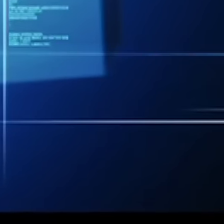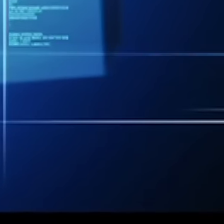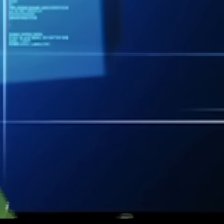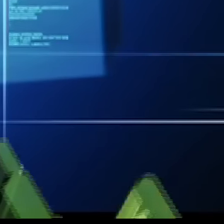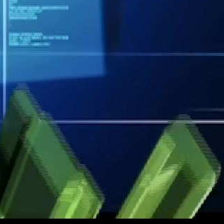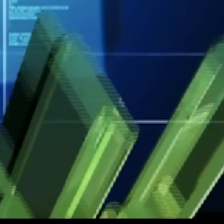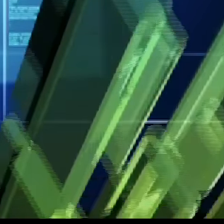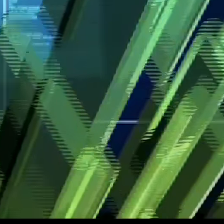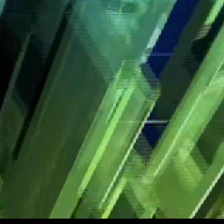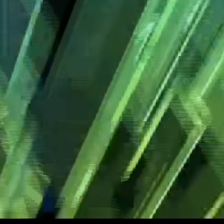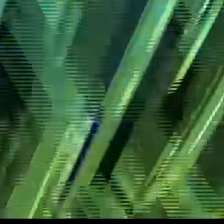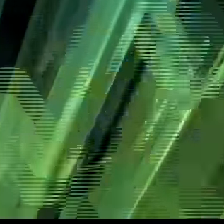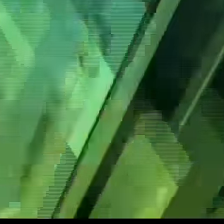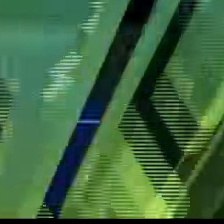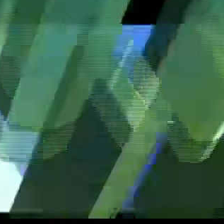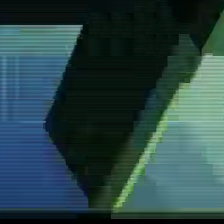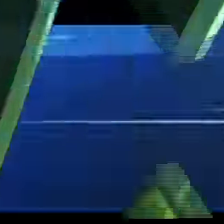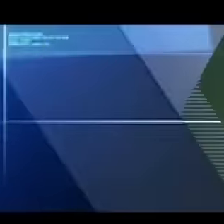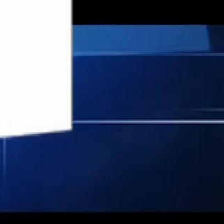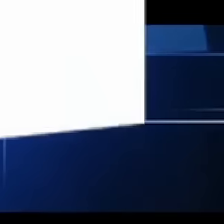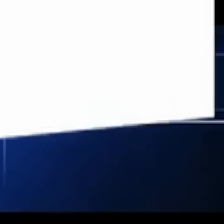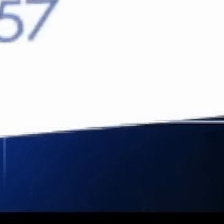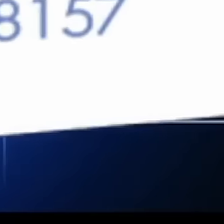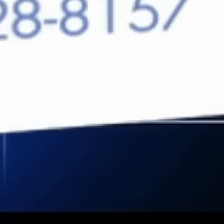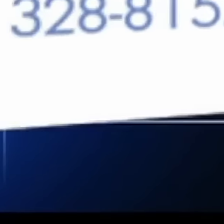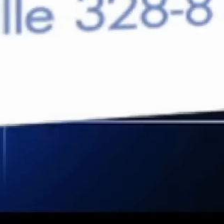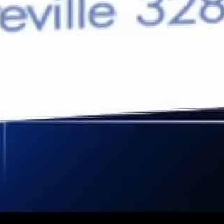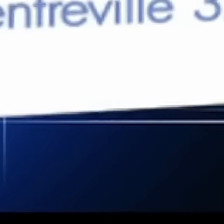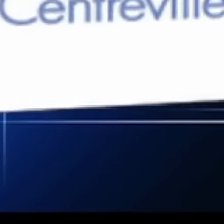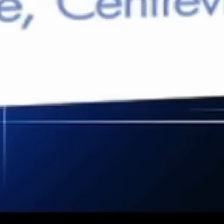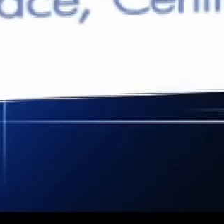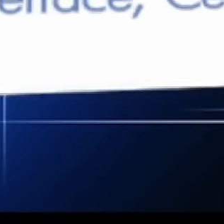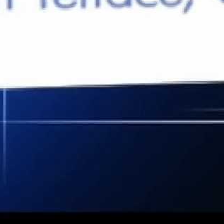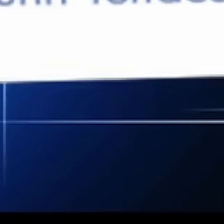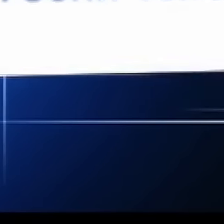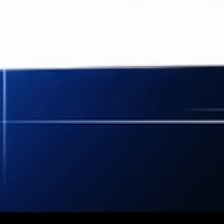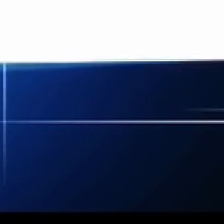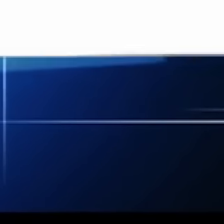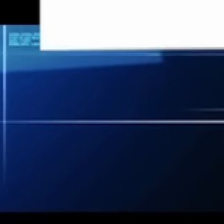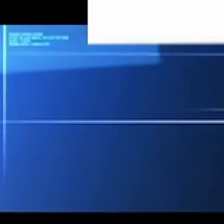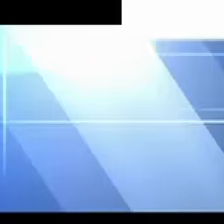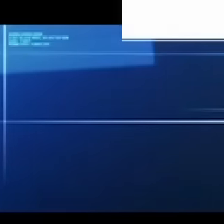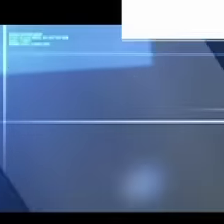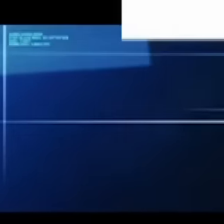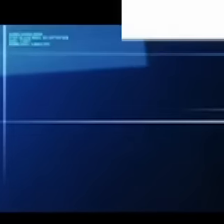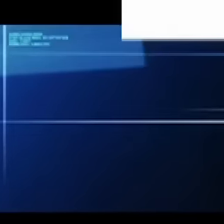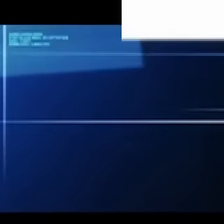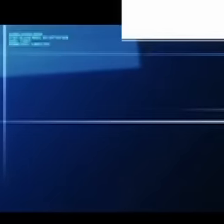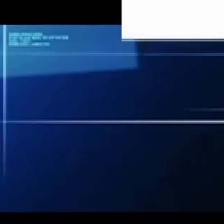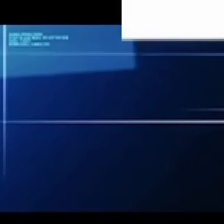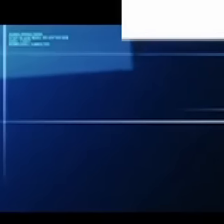This is ZNS Total Sports, brought to you by 4th Terrace Diagnostic Center.